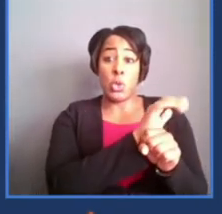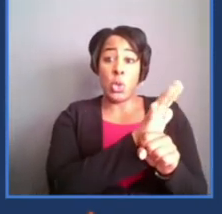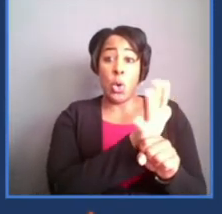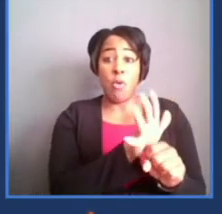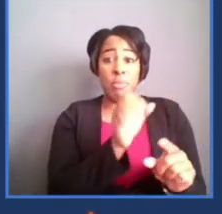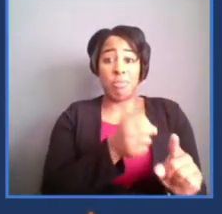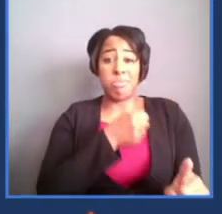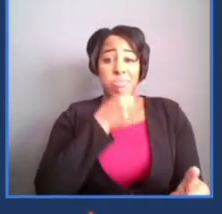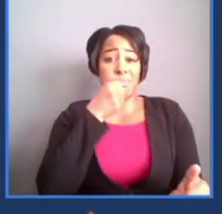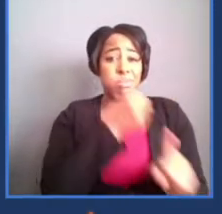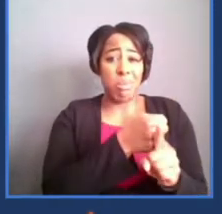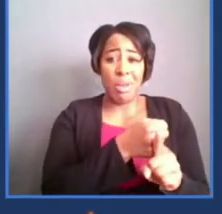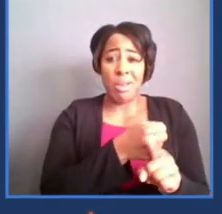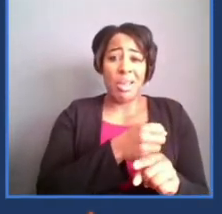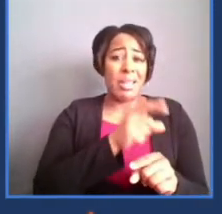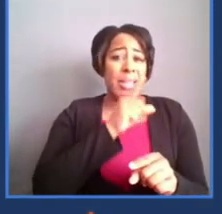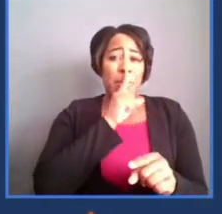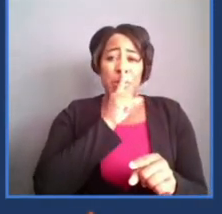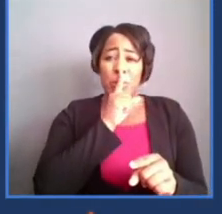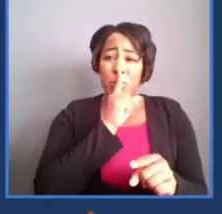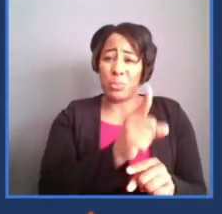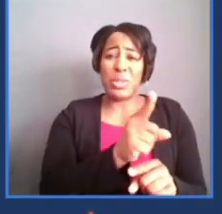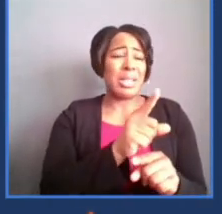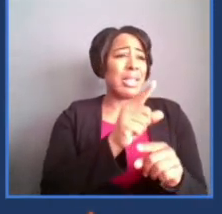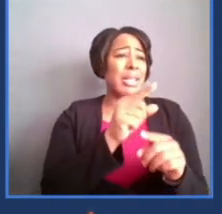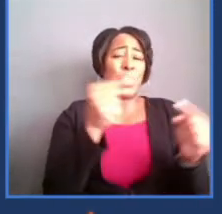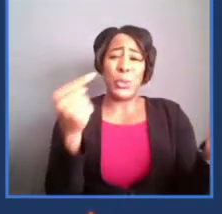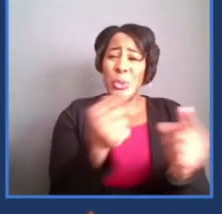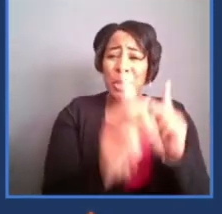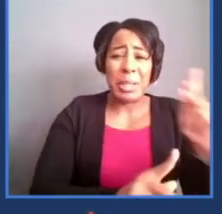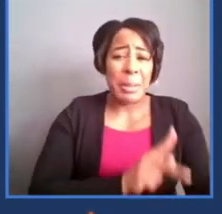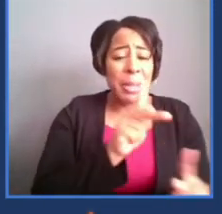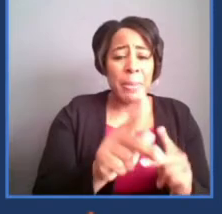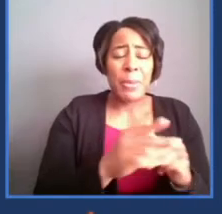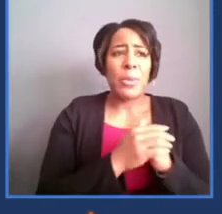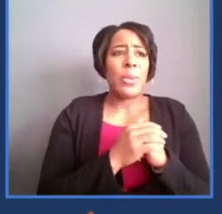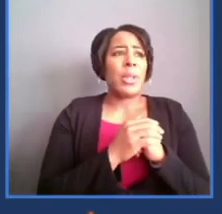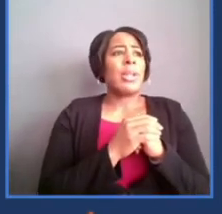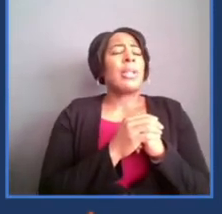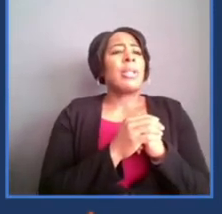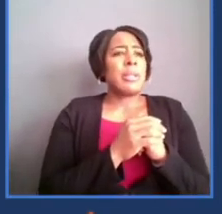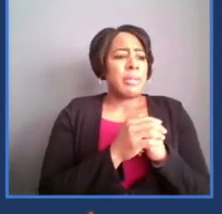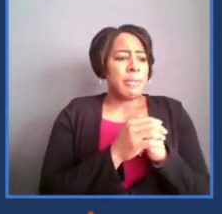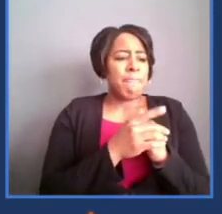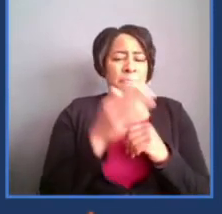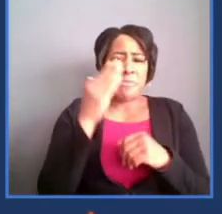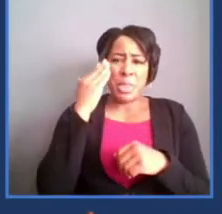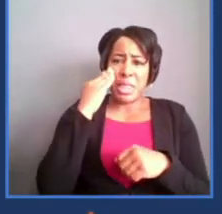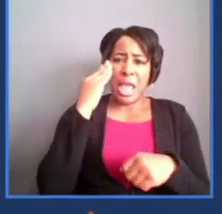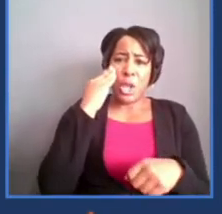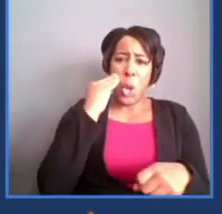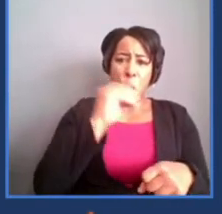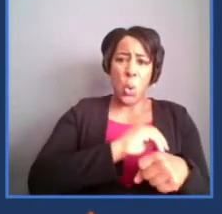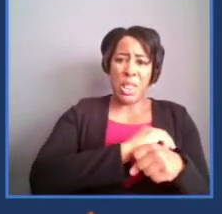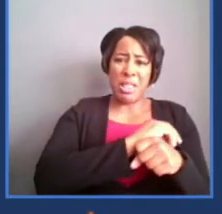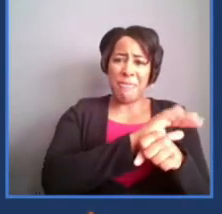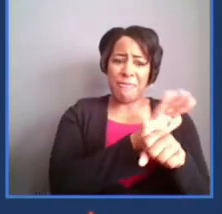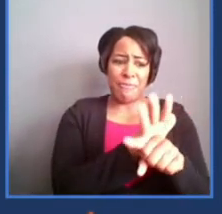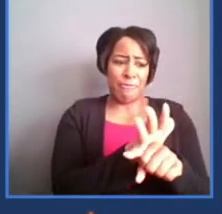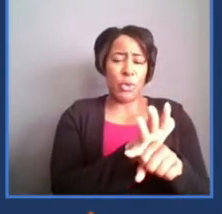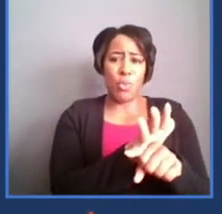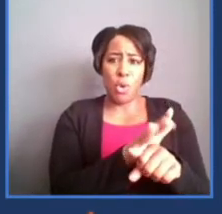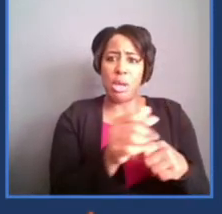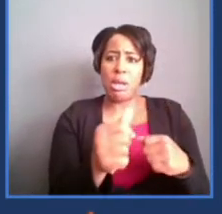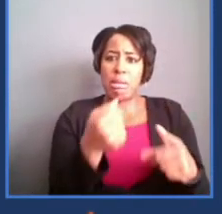on our shores, when they learned about the threat posed by a virus that's now killed more than